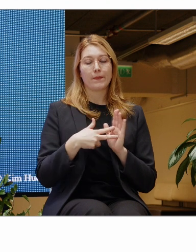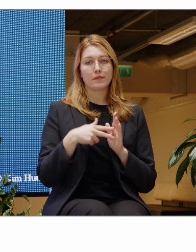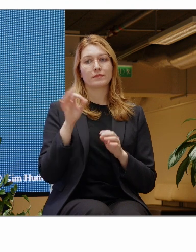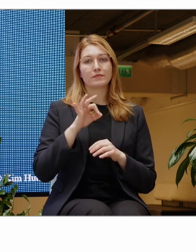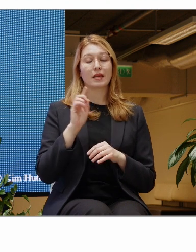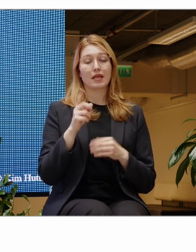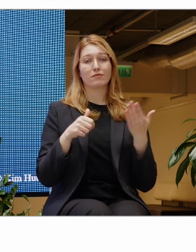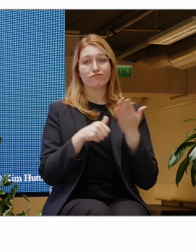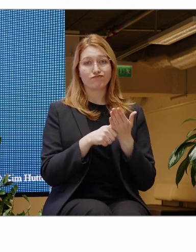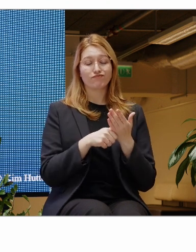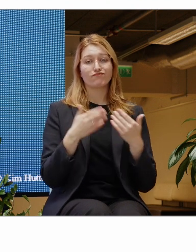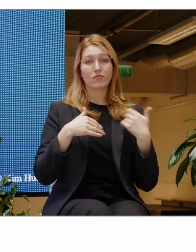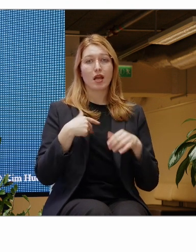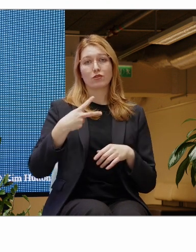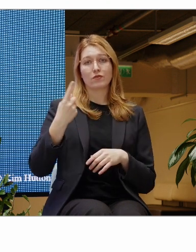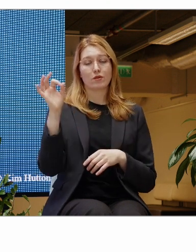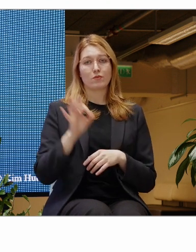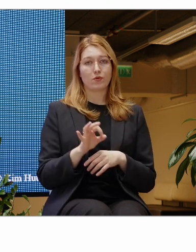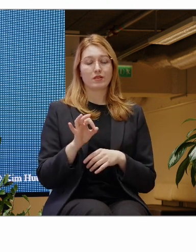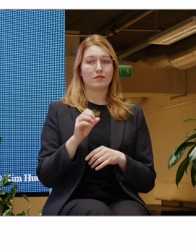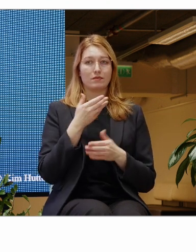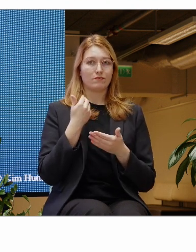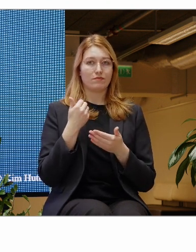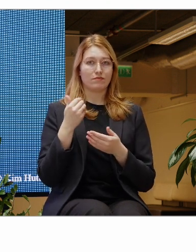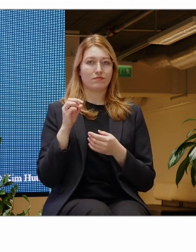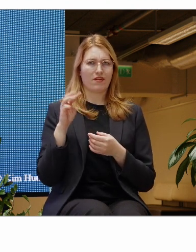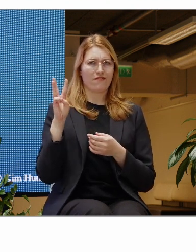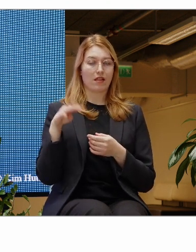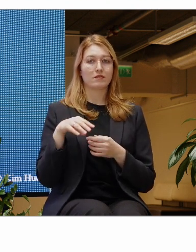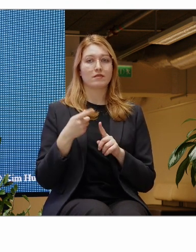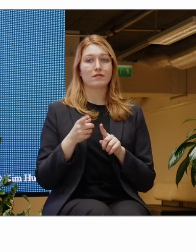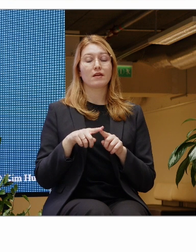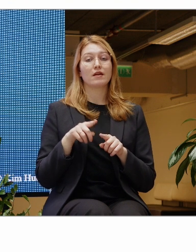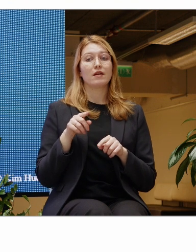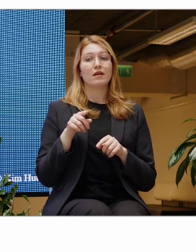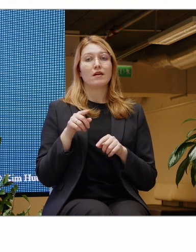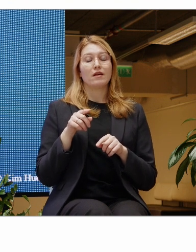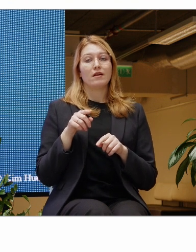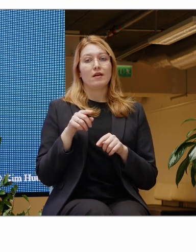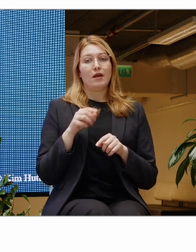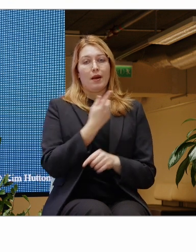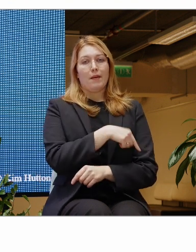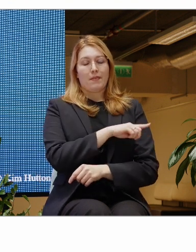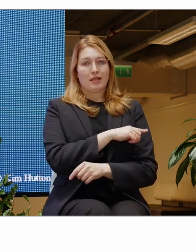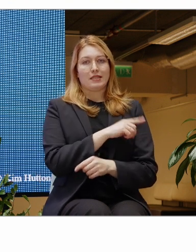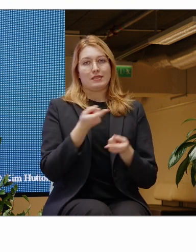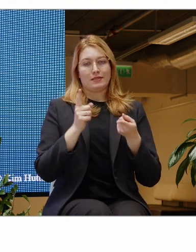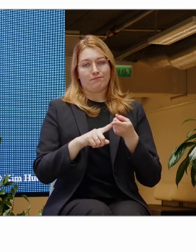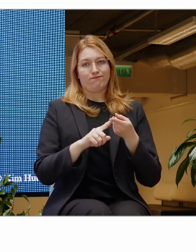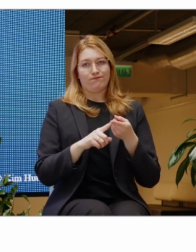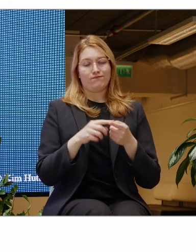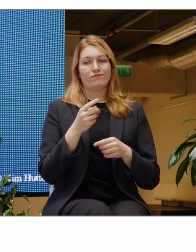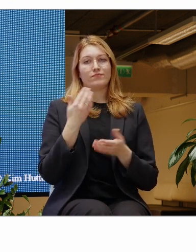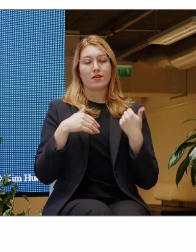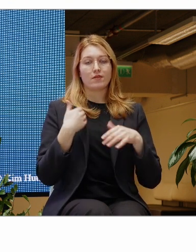with a disability, 21% in Wales. And again, they're only the ones that make the medical model of a disability. So that's